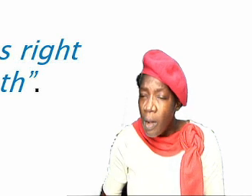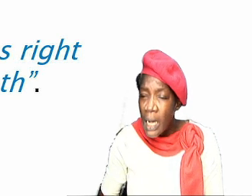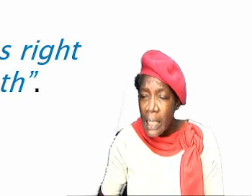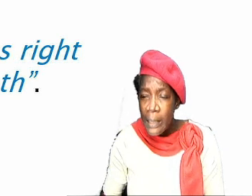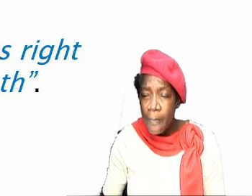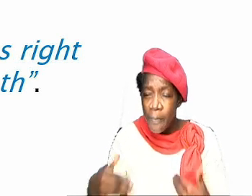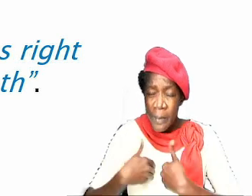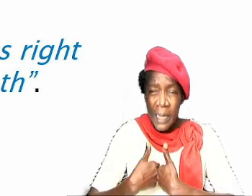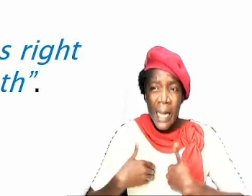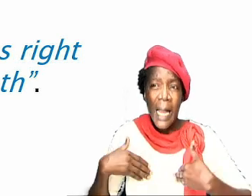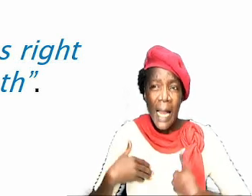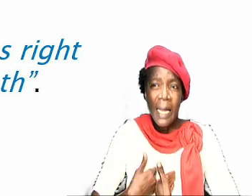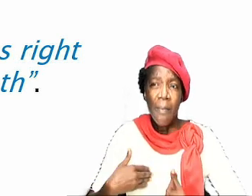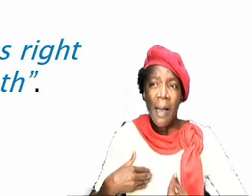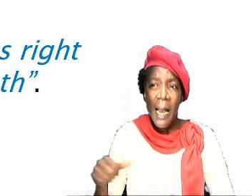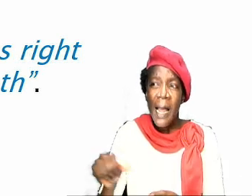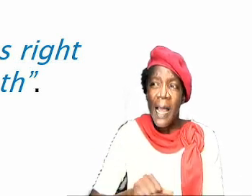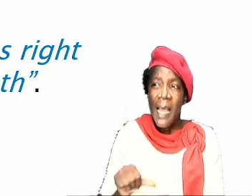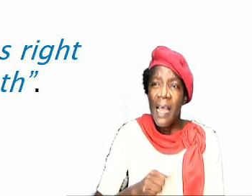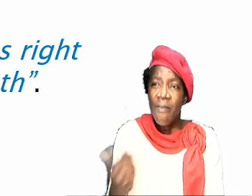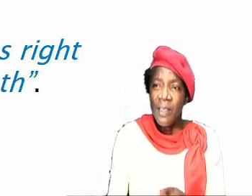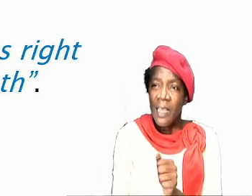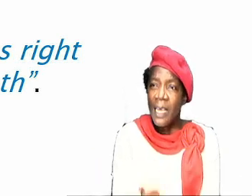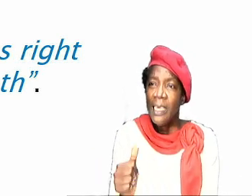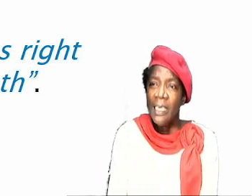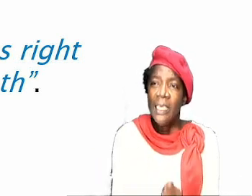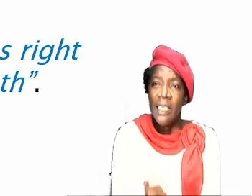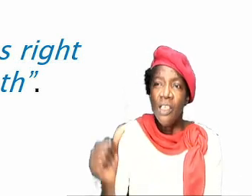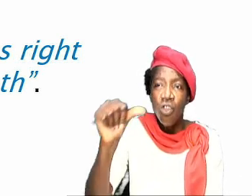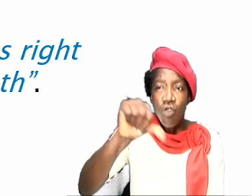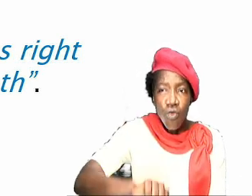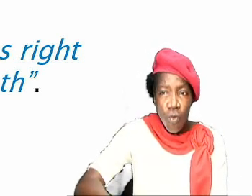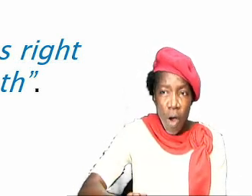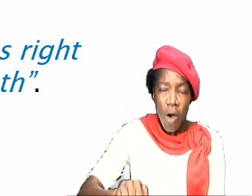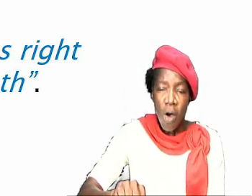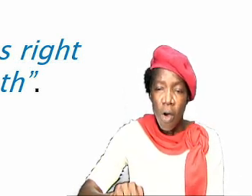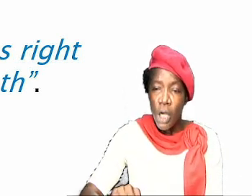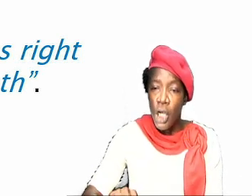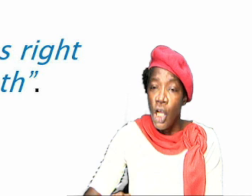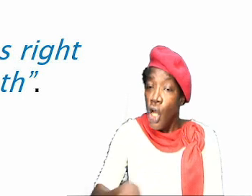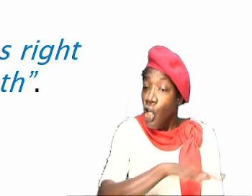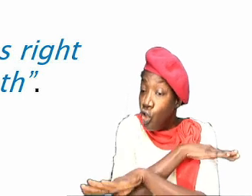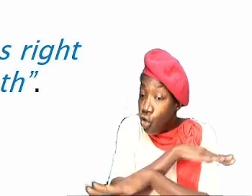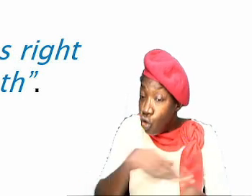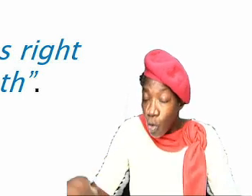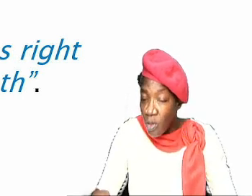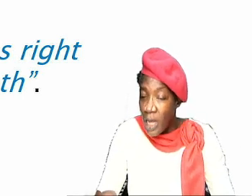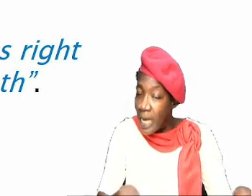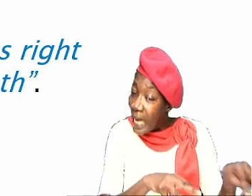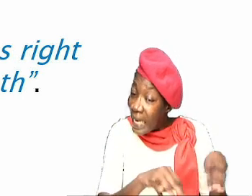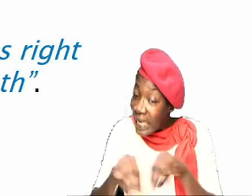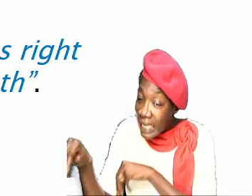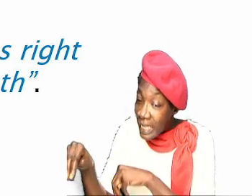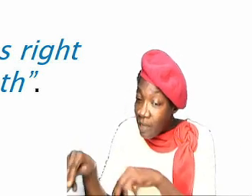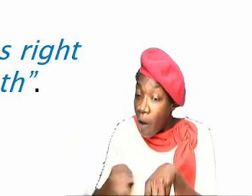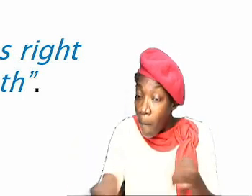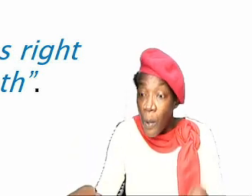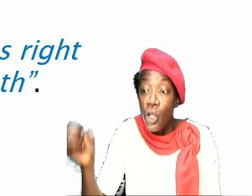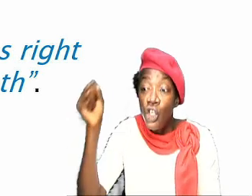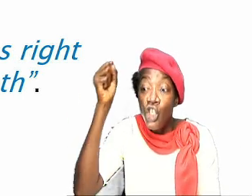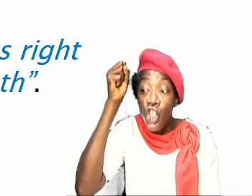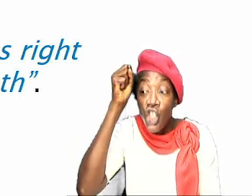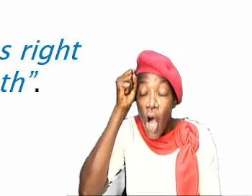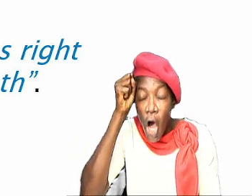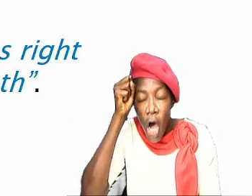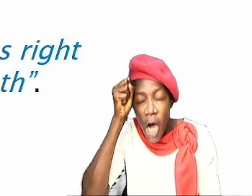camel, ass, him said, everything you're supposed to destroy. Destroy everything. Leave nothing alive. But Saul, we said,